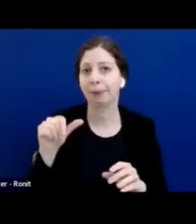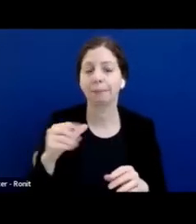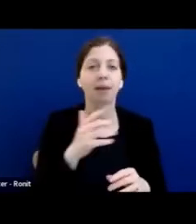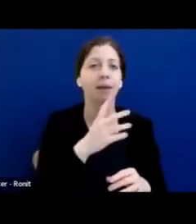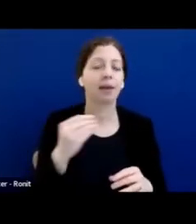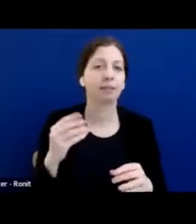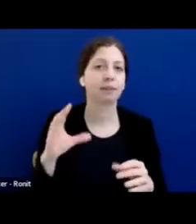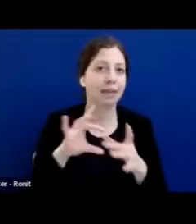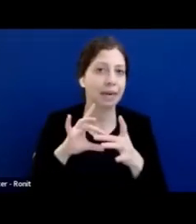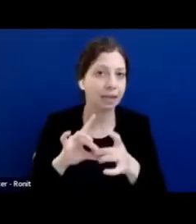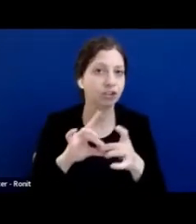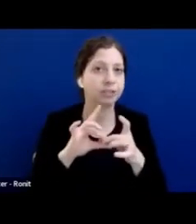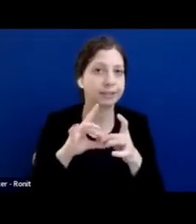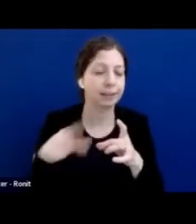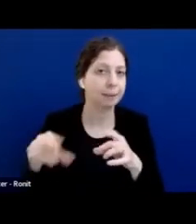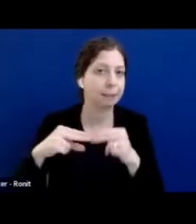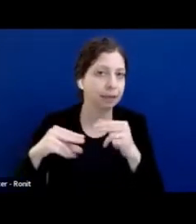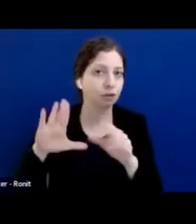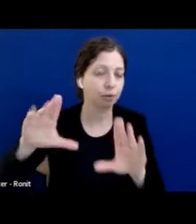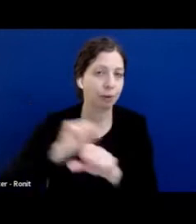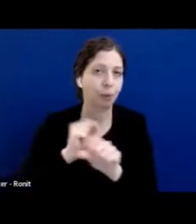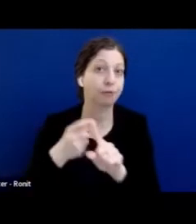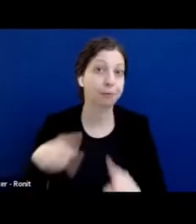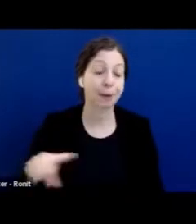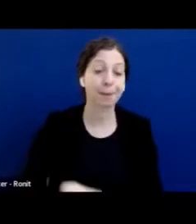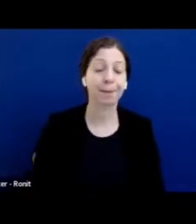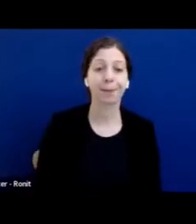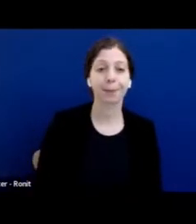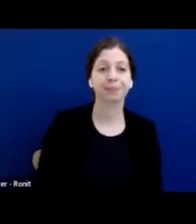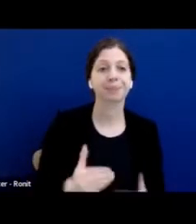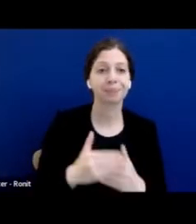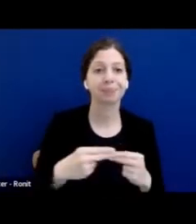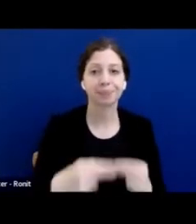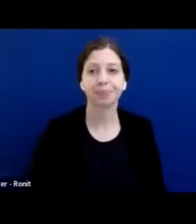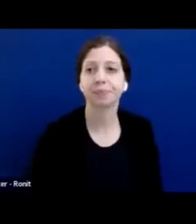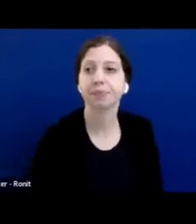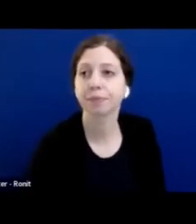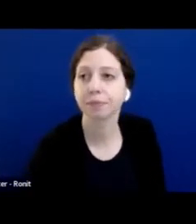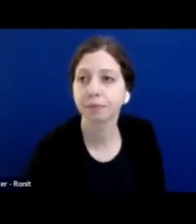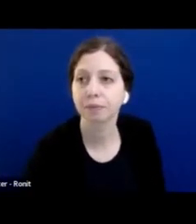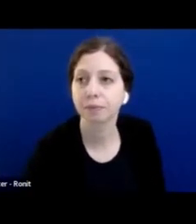they've been building and the great work that's coming from that. Next slide, please.